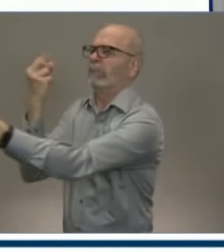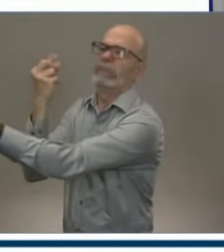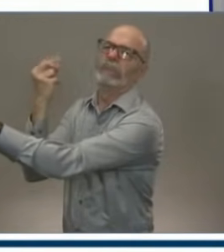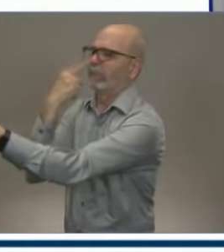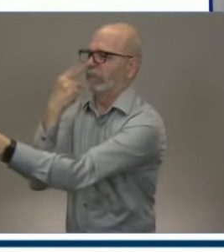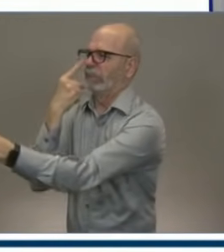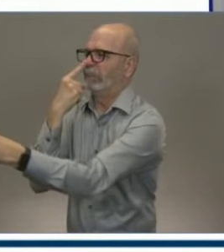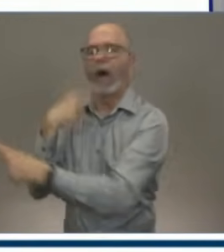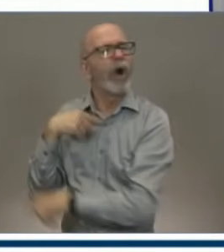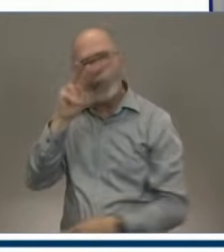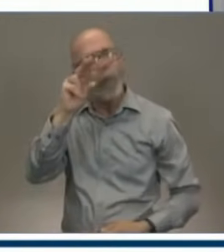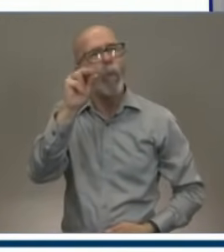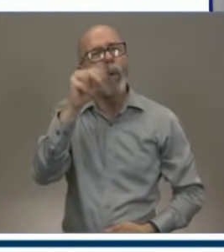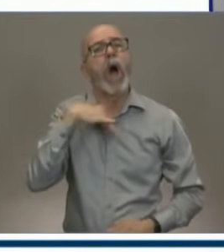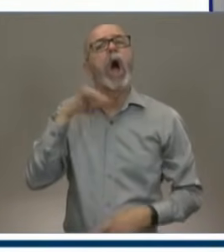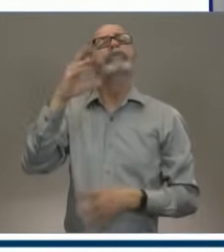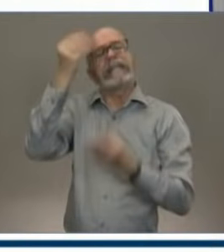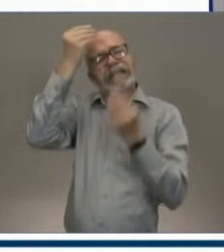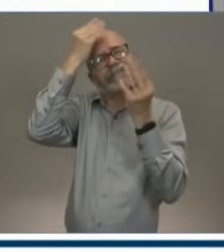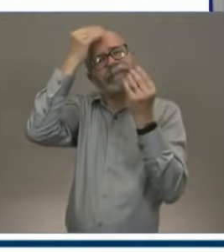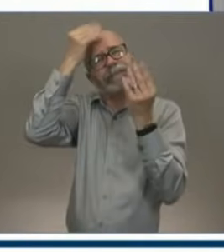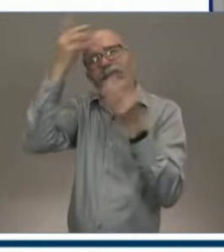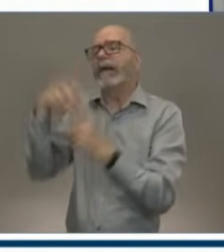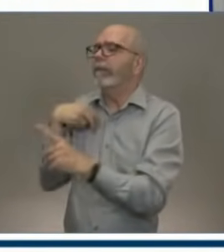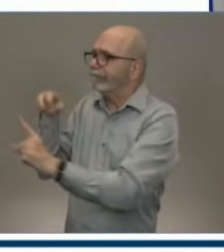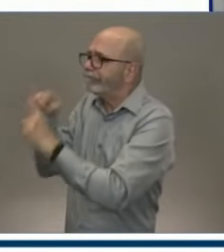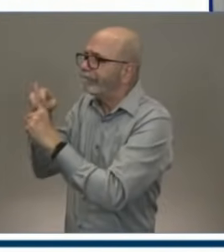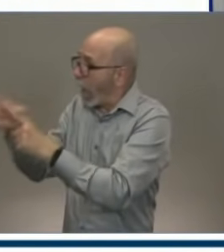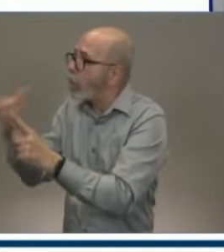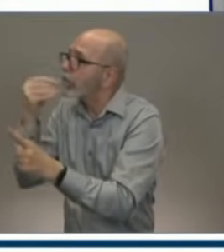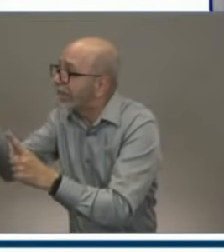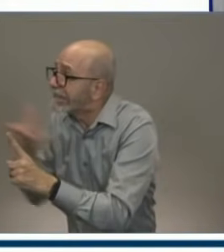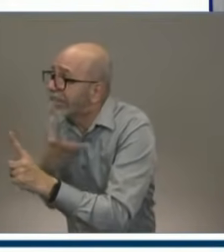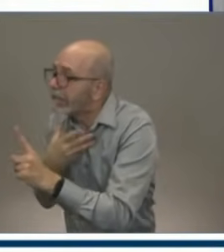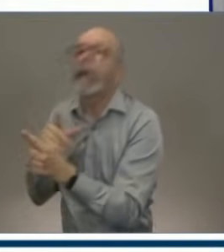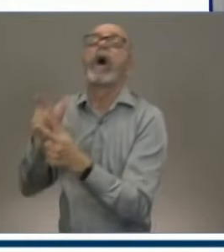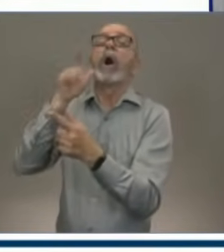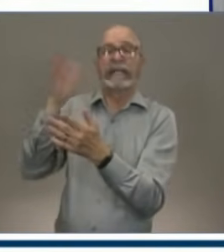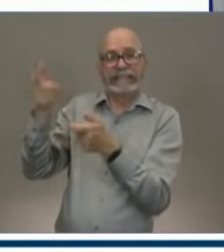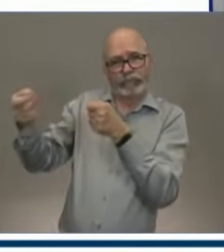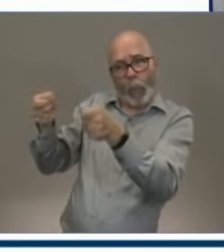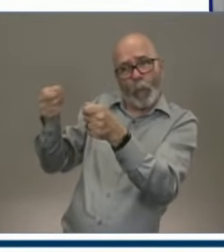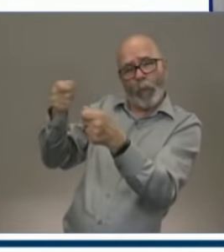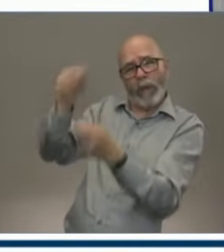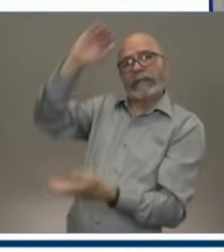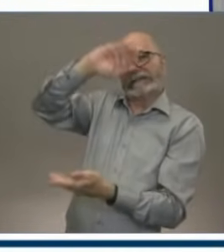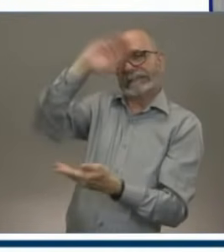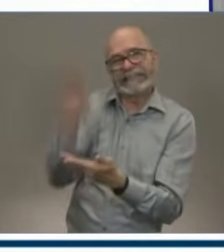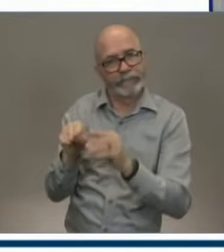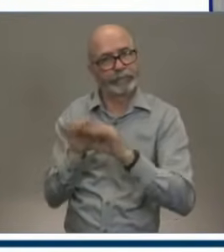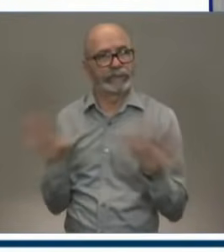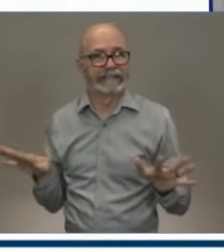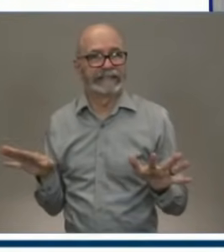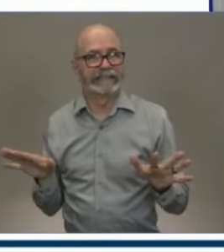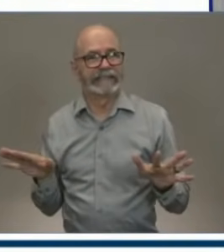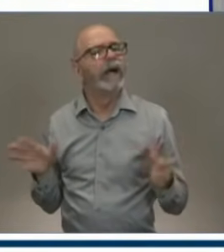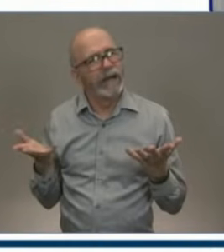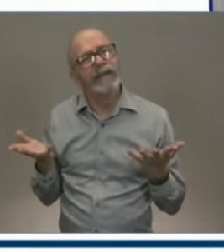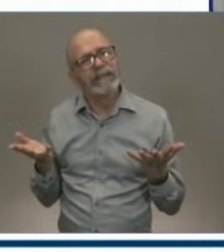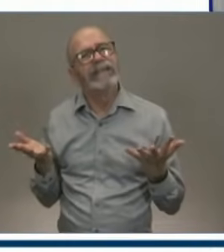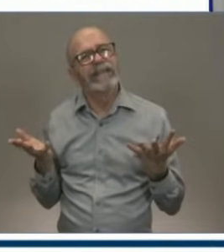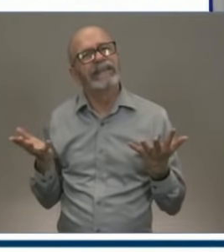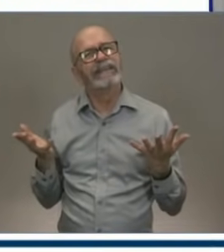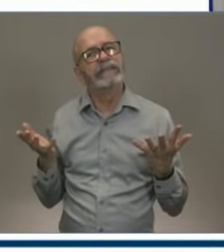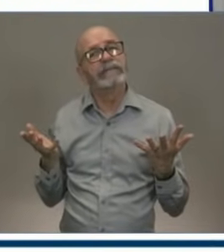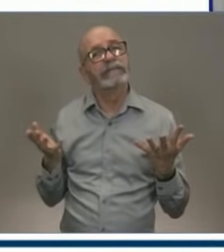goal is to capture and wrap our arms around this virus as quickly as we can so it doesn't spread within the community. It really is about the health and safety